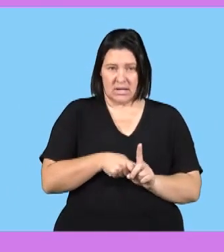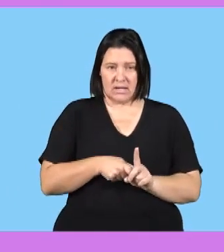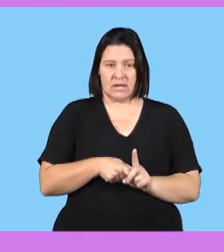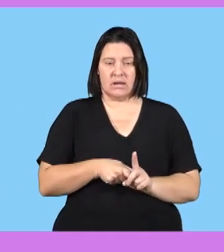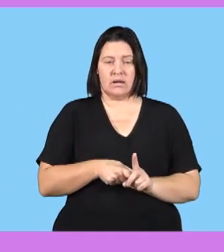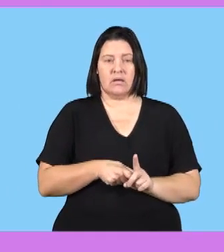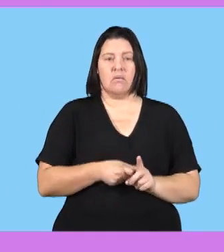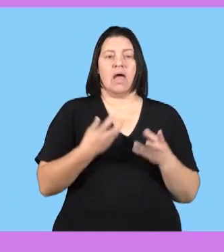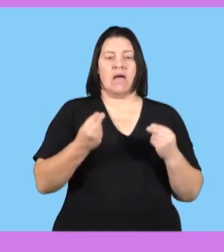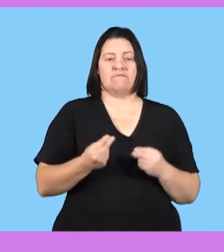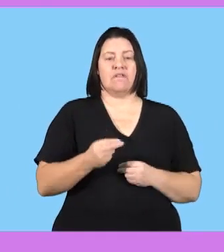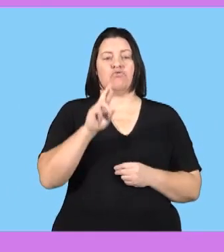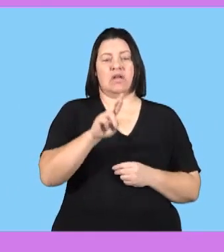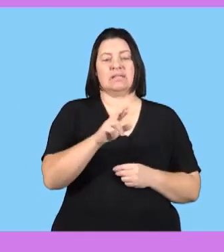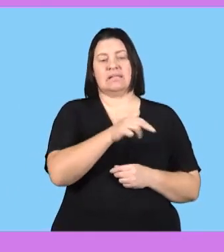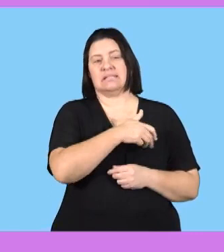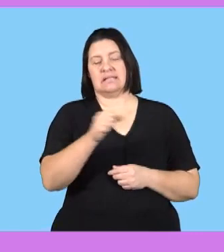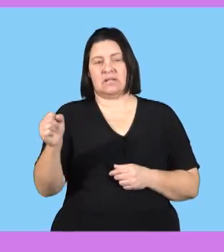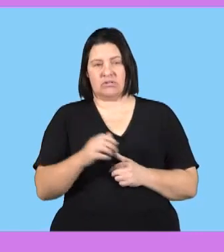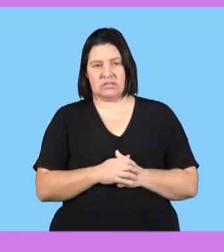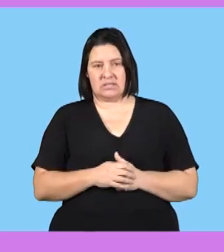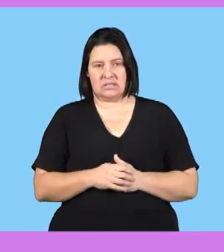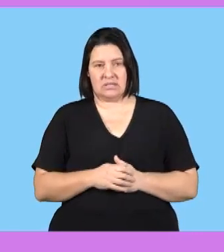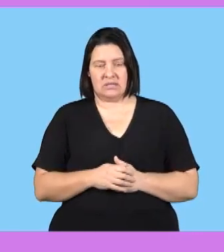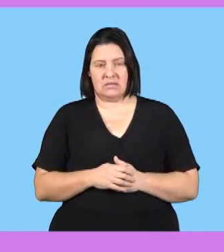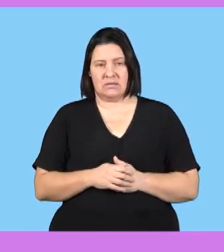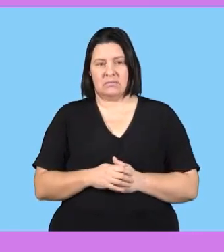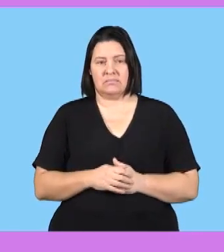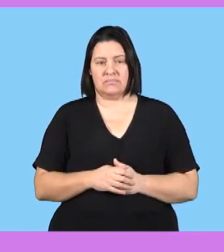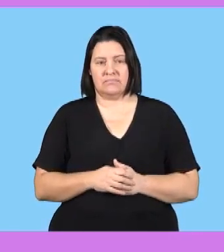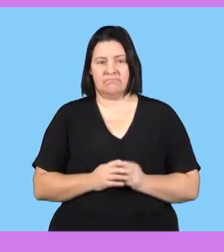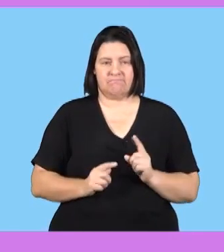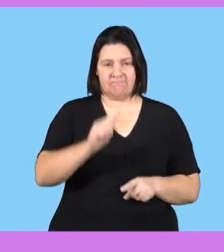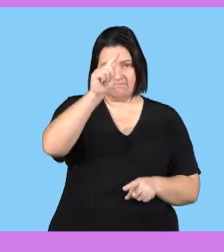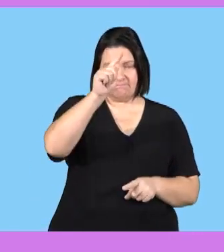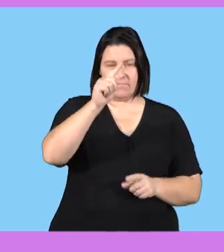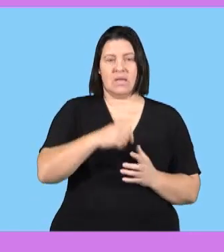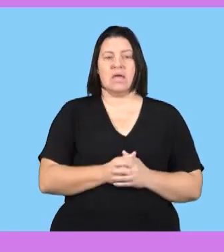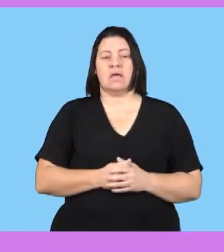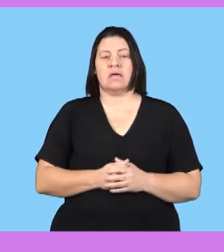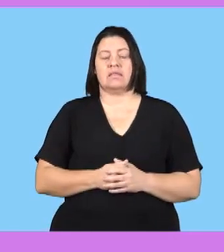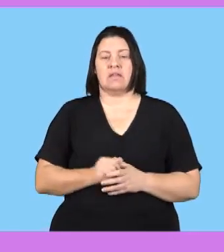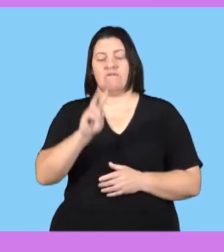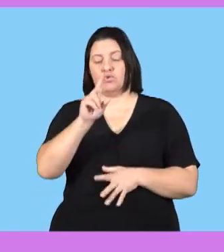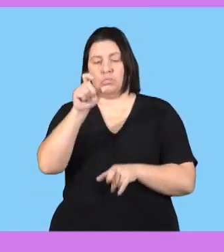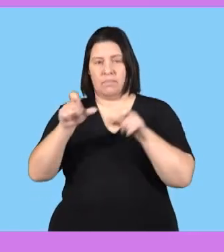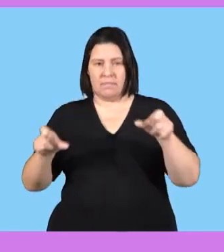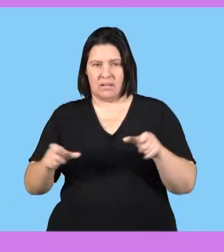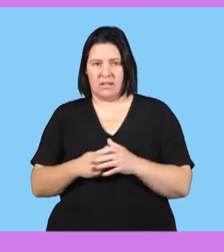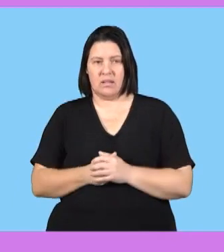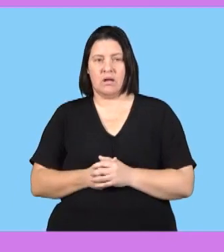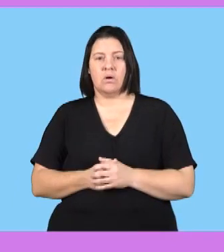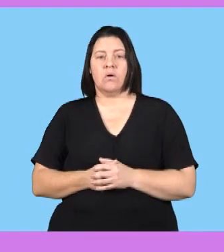we are having 600 rand. So this is the point where 601 will meet. And for two